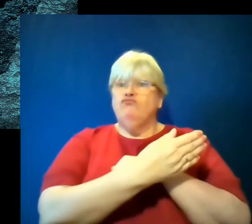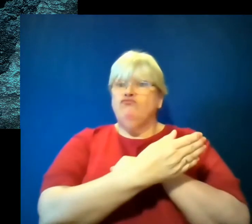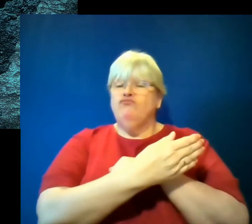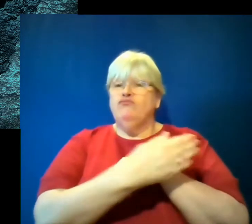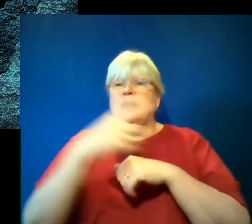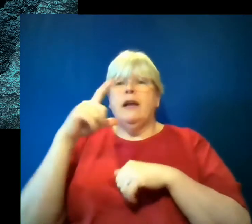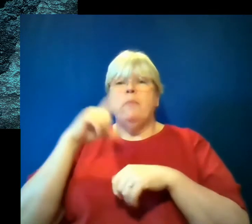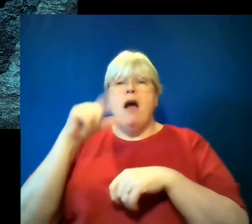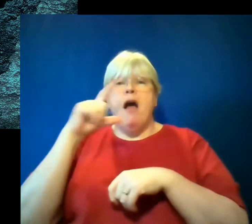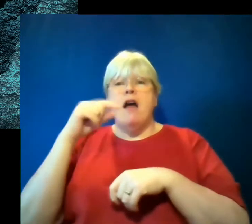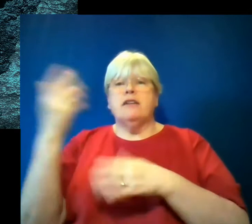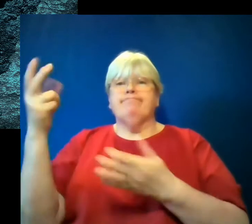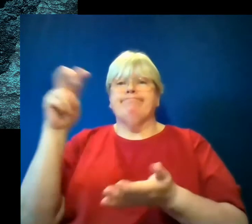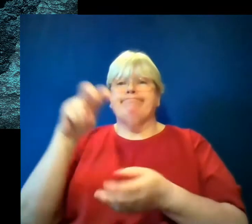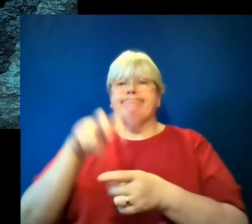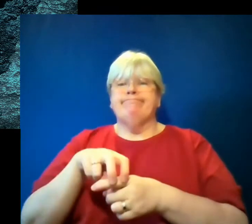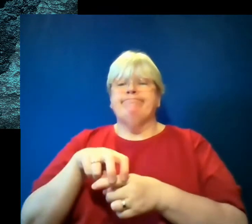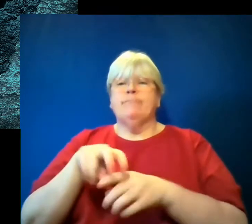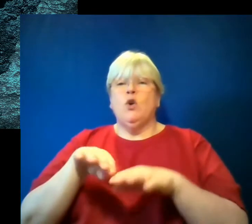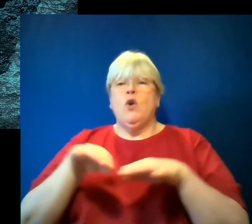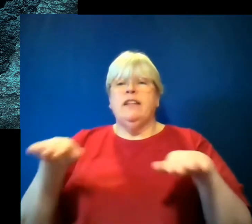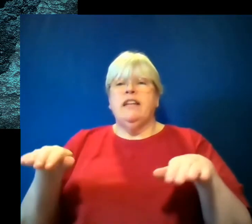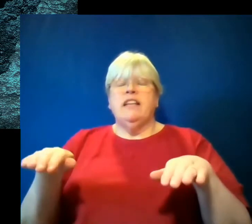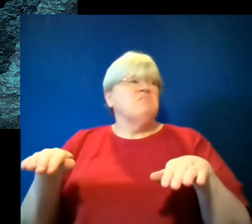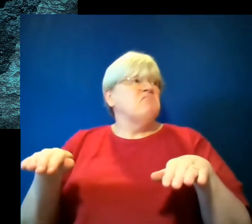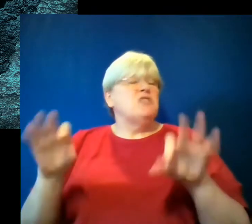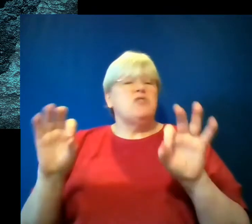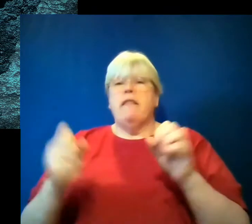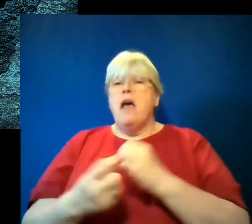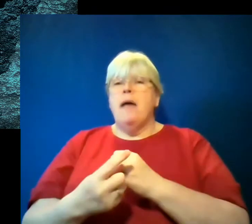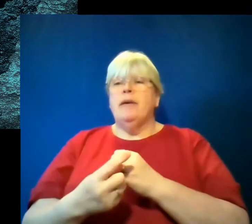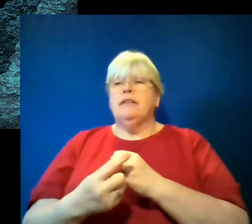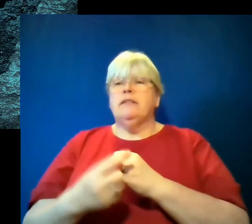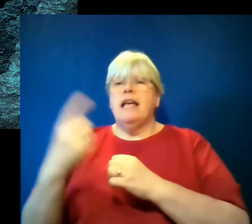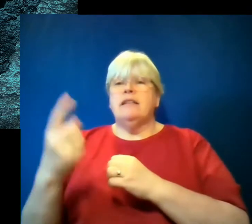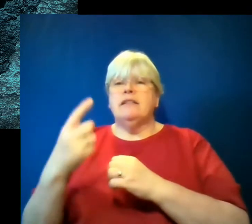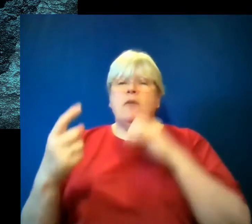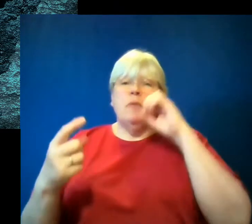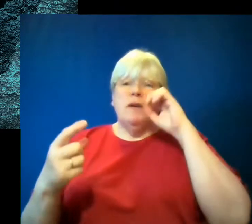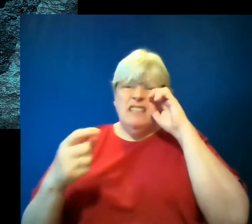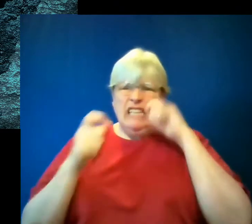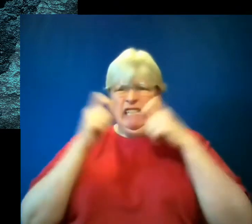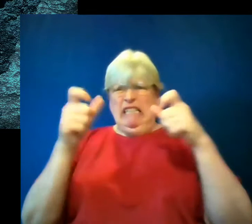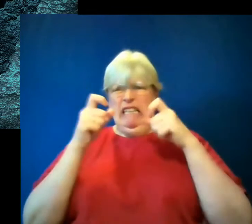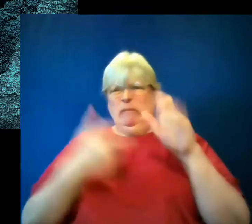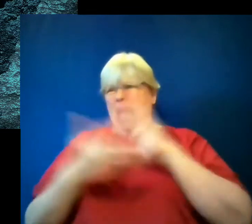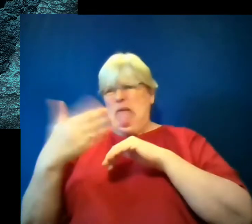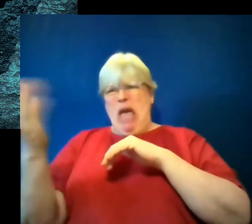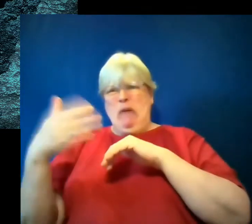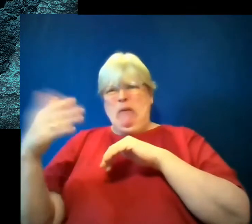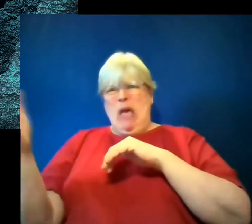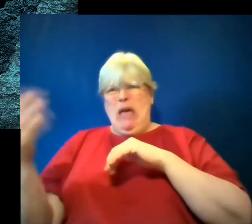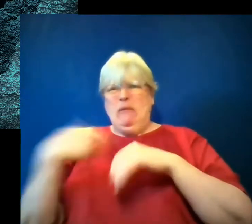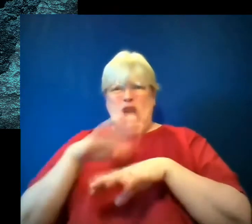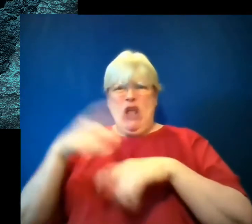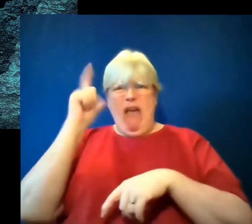bird alighted on the desk, and for a split second, nothing happened. Then somebody began to scream, "Get it out, get it out, it's unlucky." "Don't be stupid,